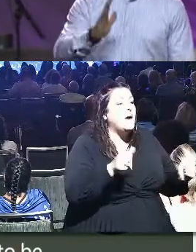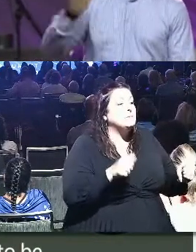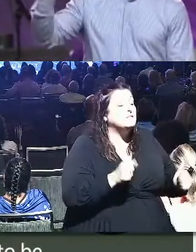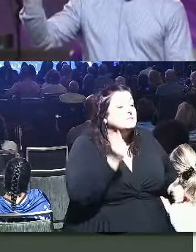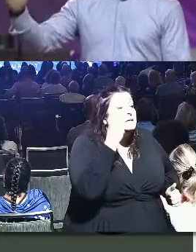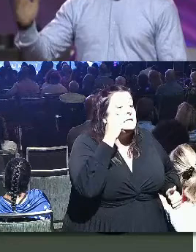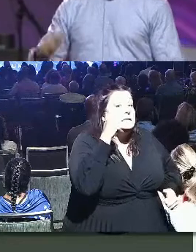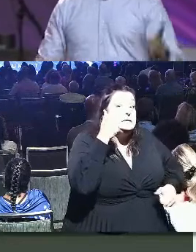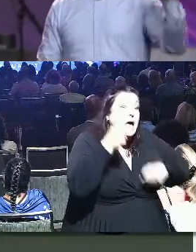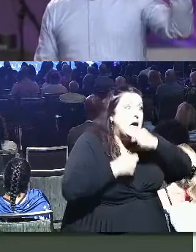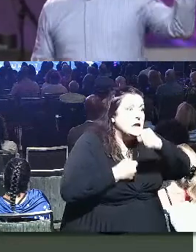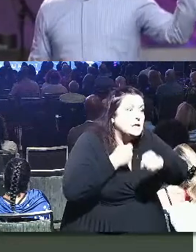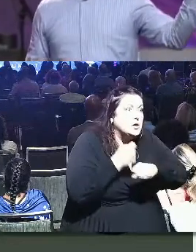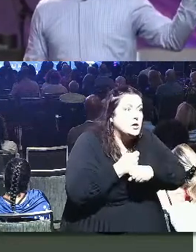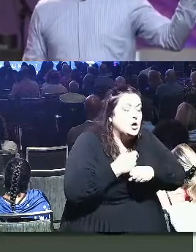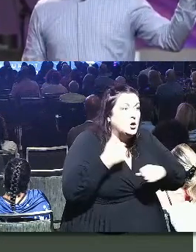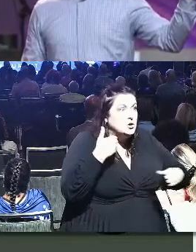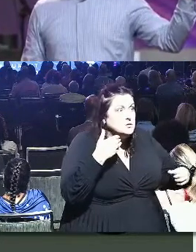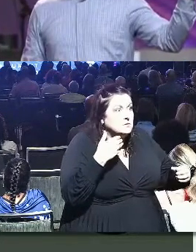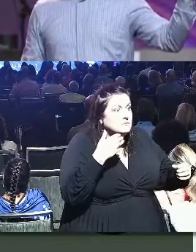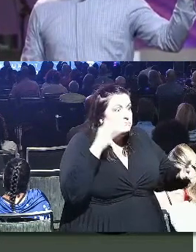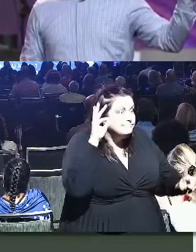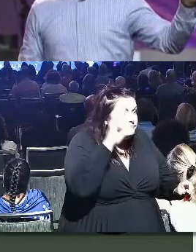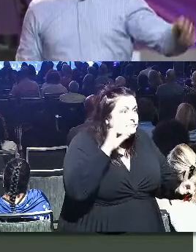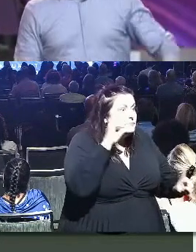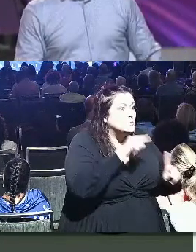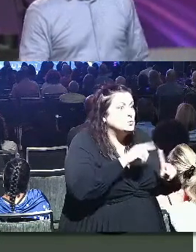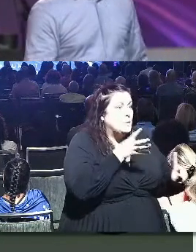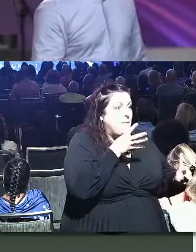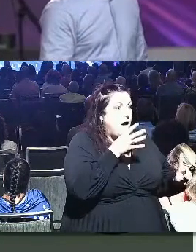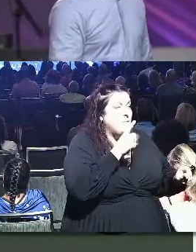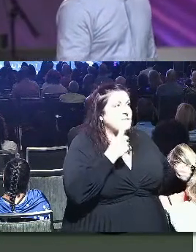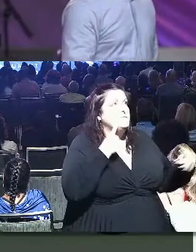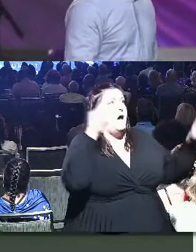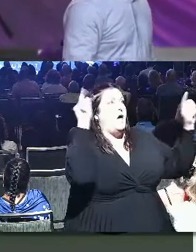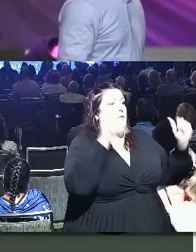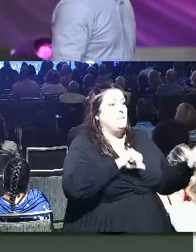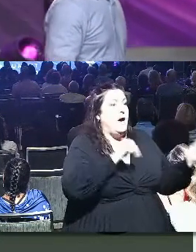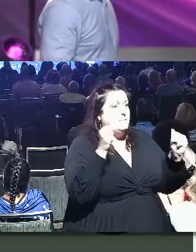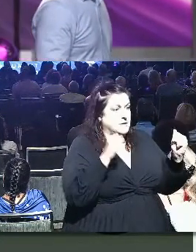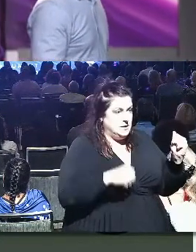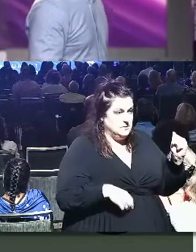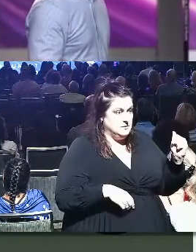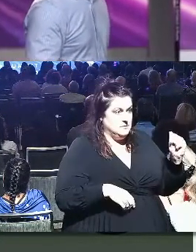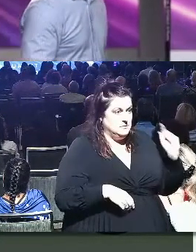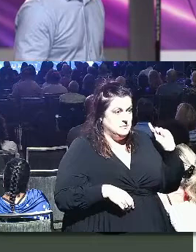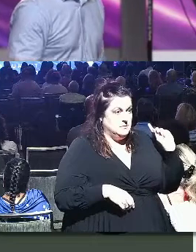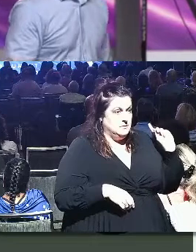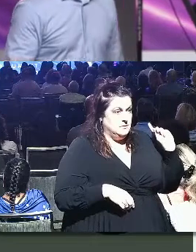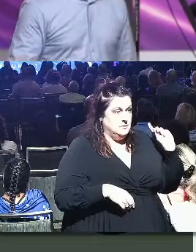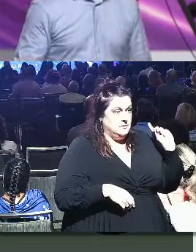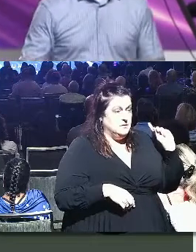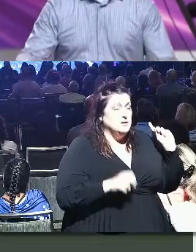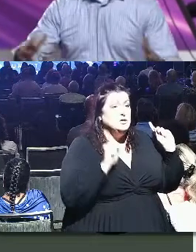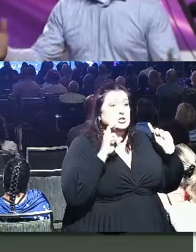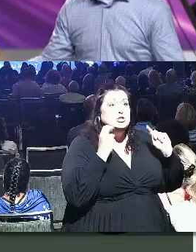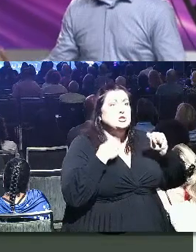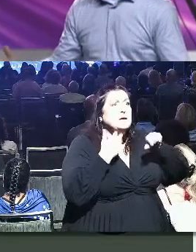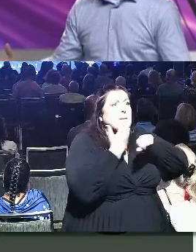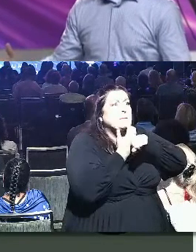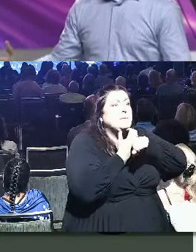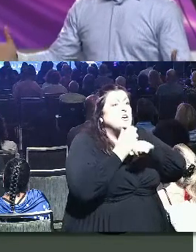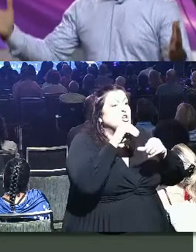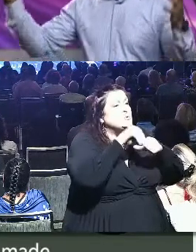10 years to get from that moment to this moment. But she was begging us to get out of this radical church that made no